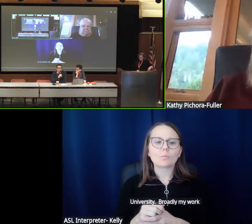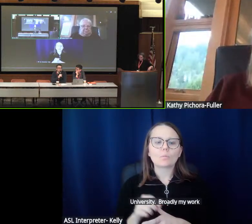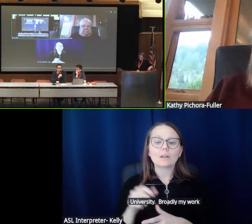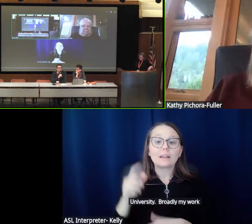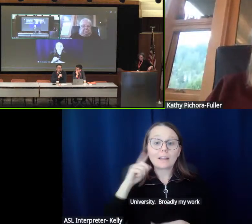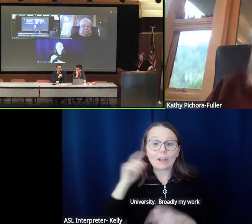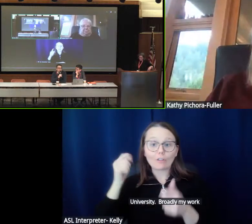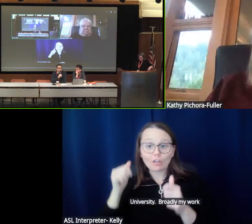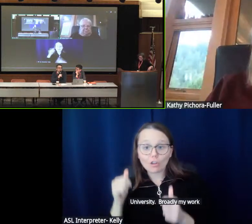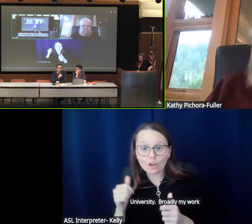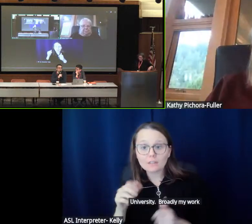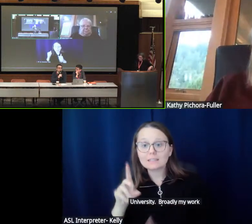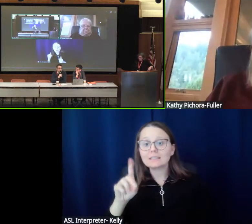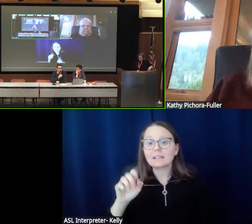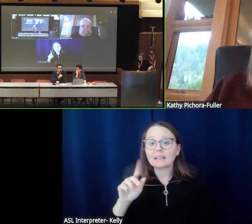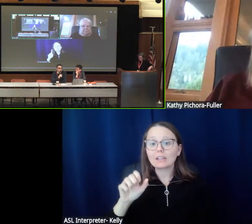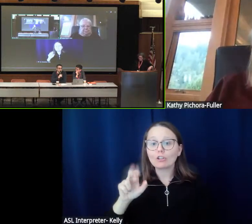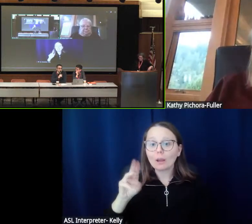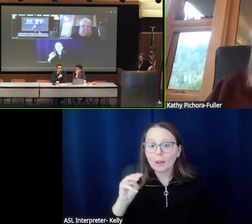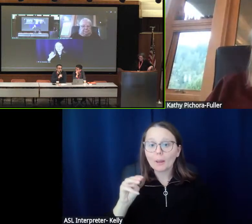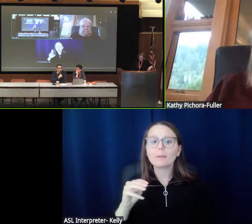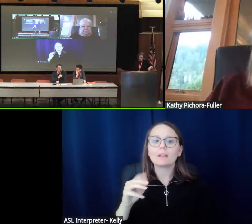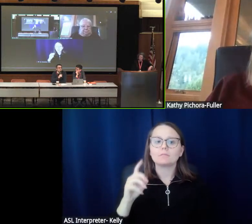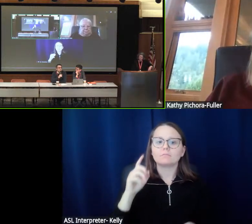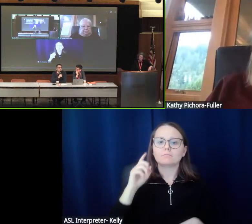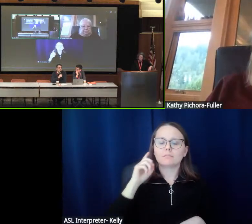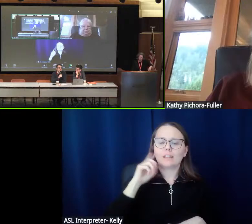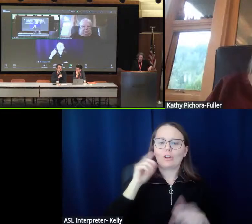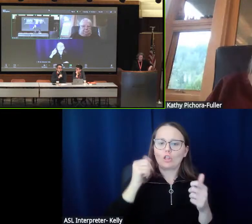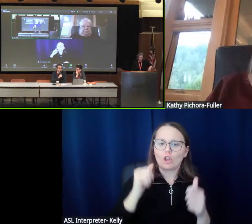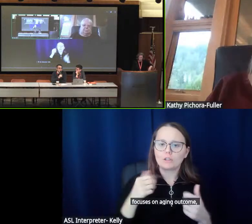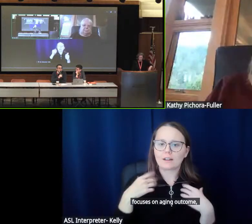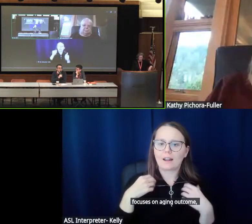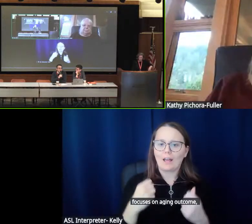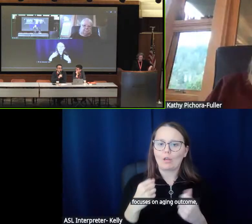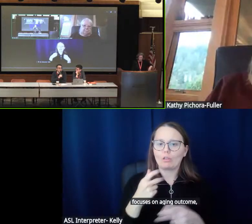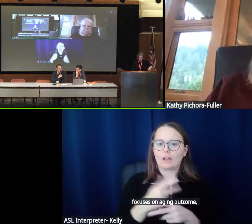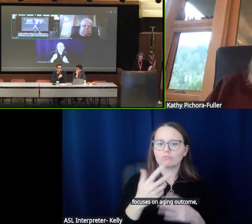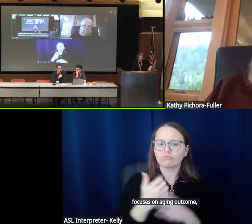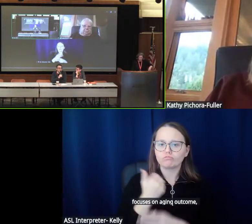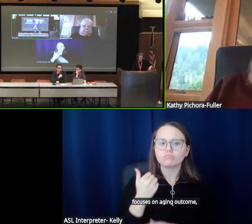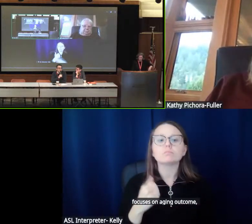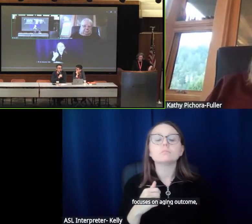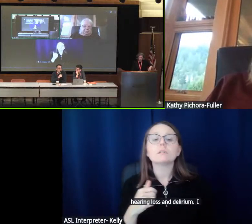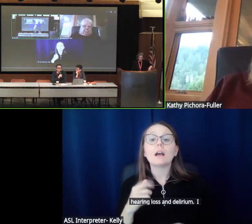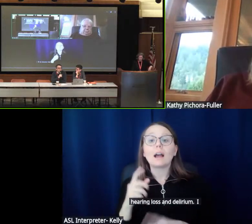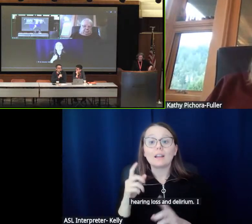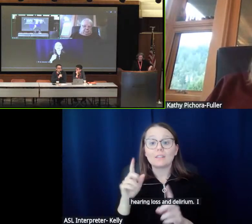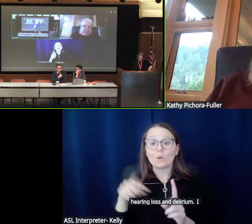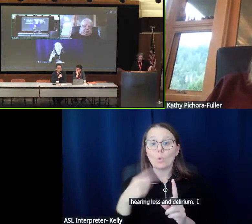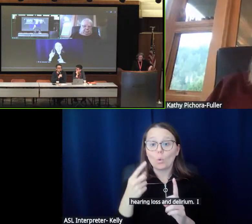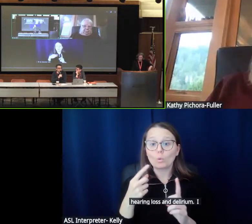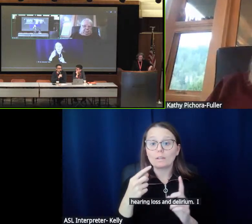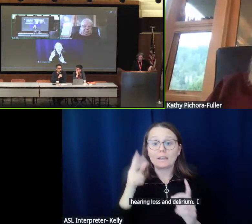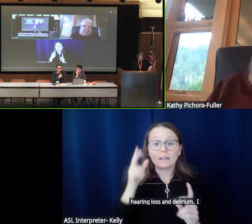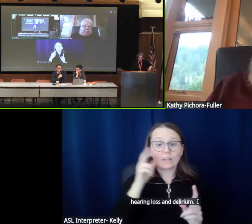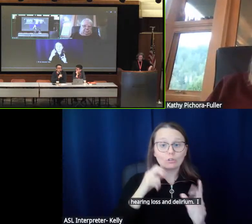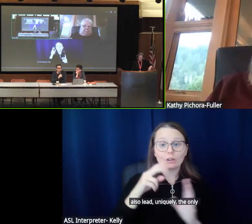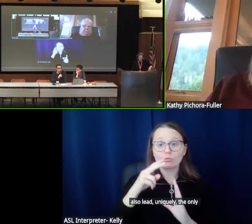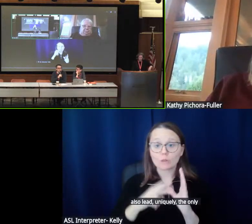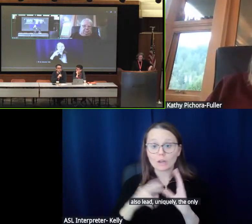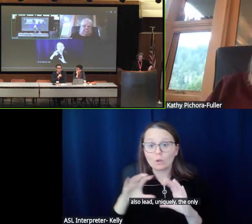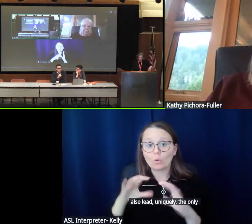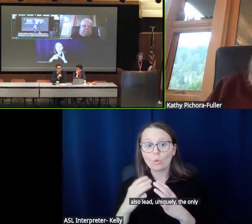and delirium and hearing loss and healthcare utilization. I also lead uniquely the only hearing reading core sort of in the world for